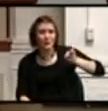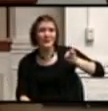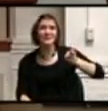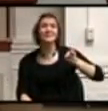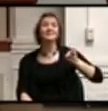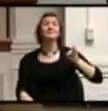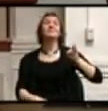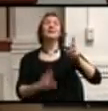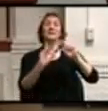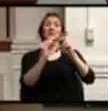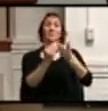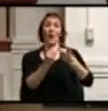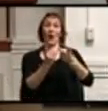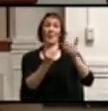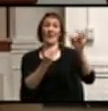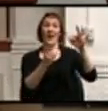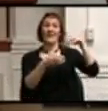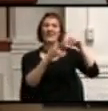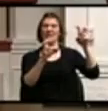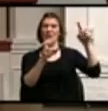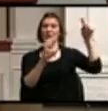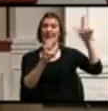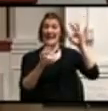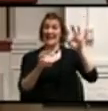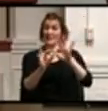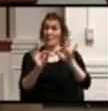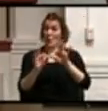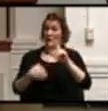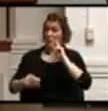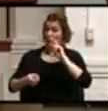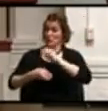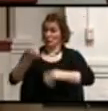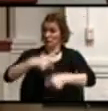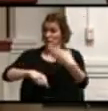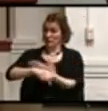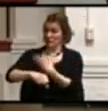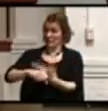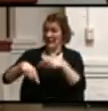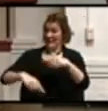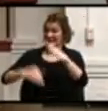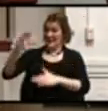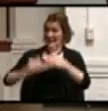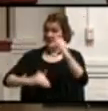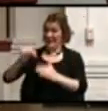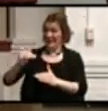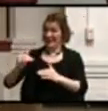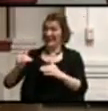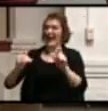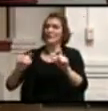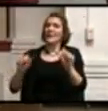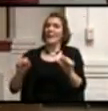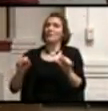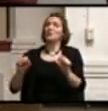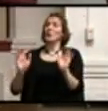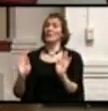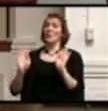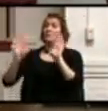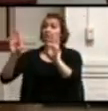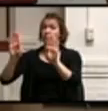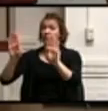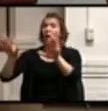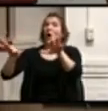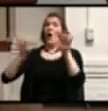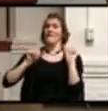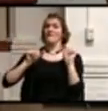The Department of Interior says whatever we do to touch this building, we have to be able to uncover it in the future. That's